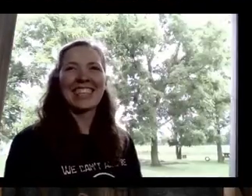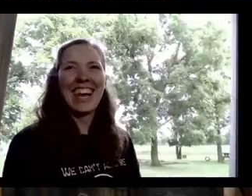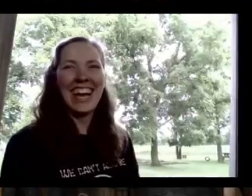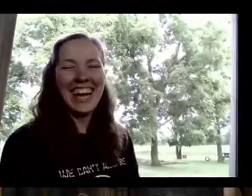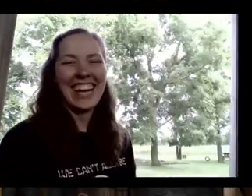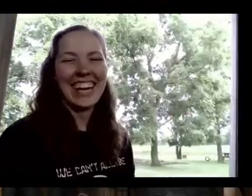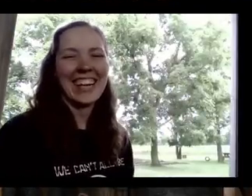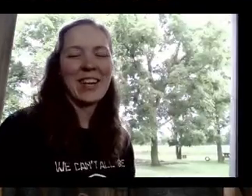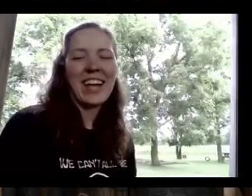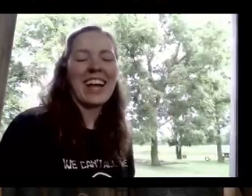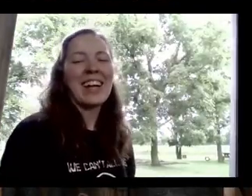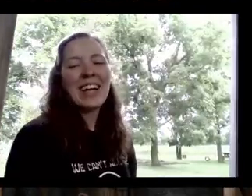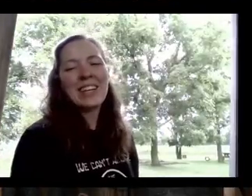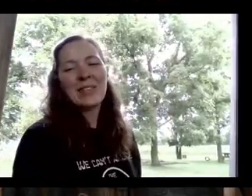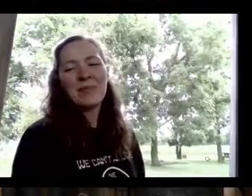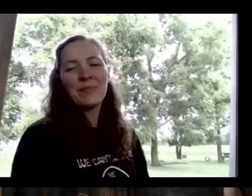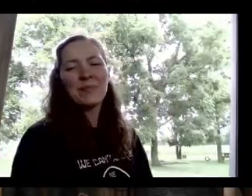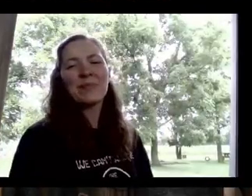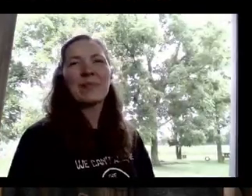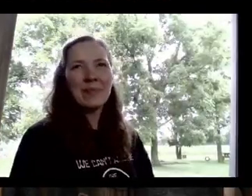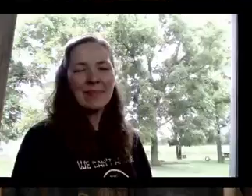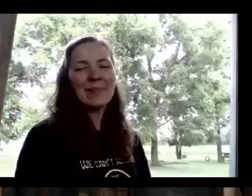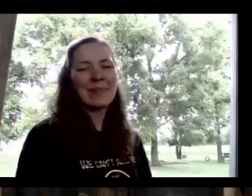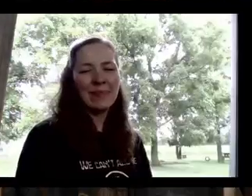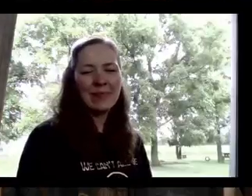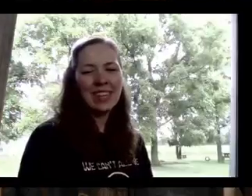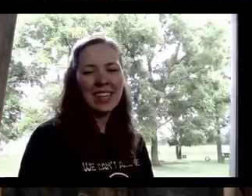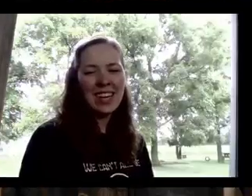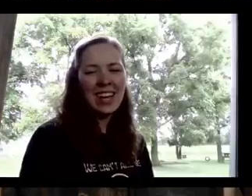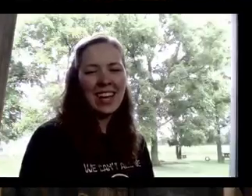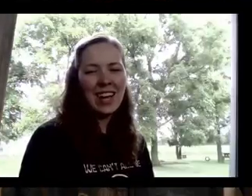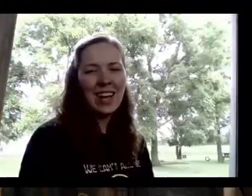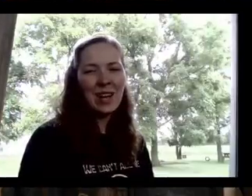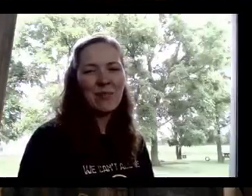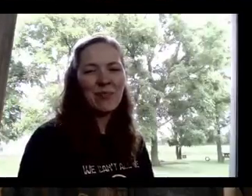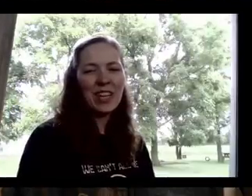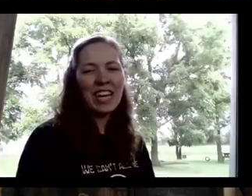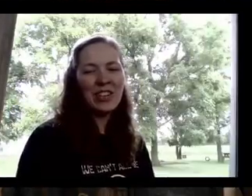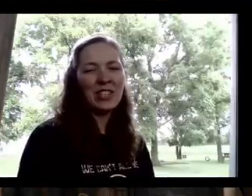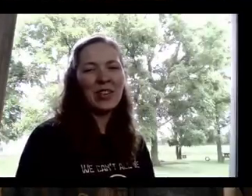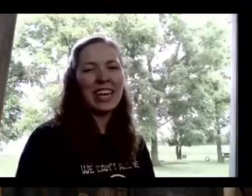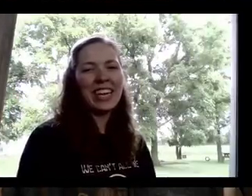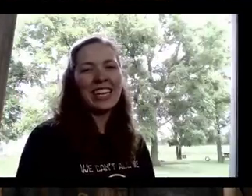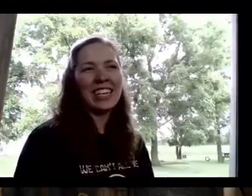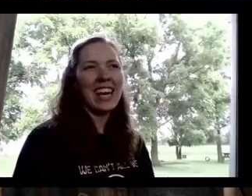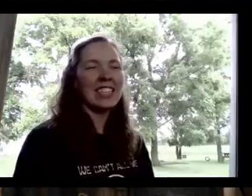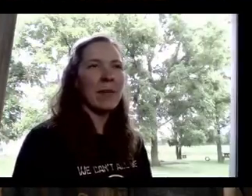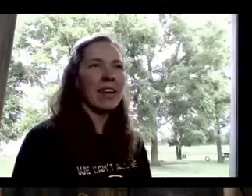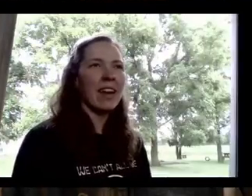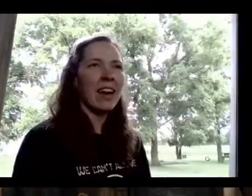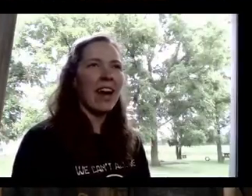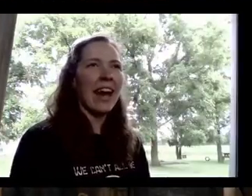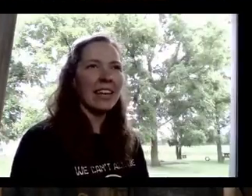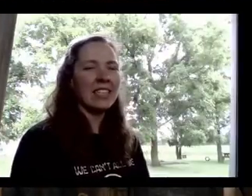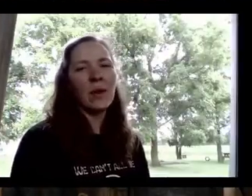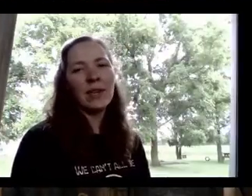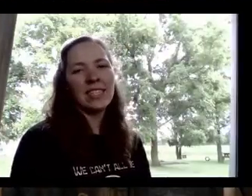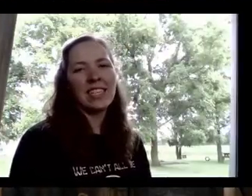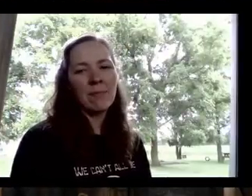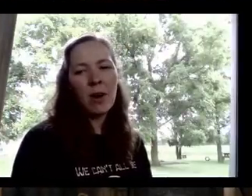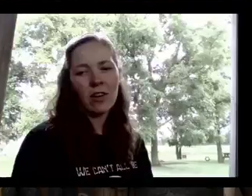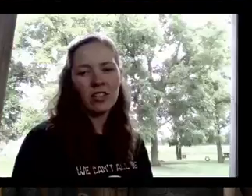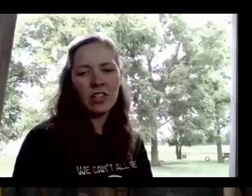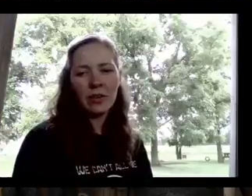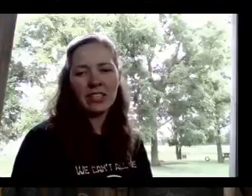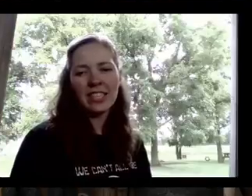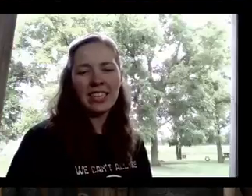thanks. Awesome. Well, thank you for signing up for the newsletter, John Lavender. I'm glad you enjoyed it. Yeah, it's been, I hadn't done one